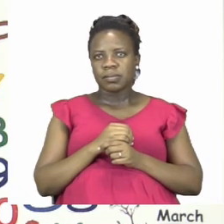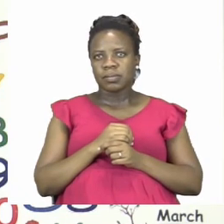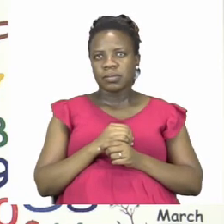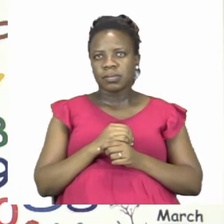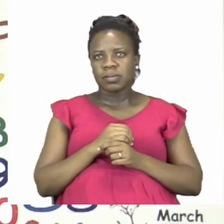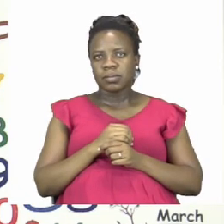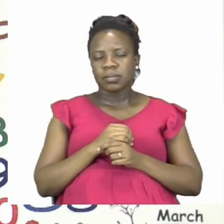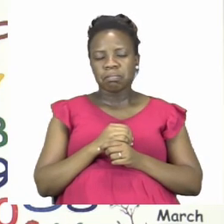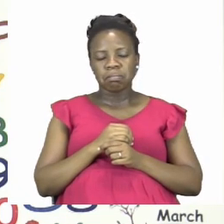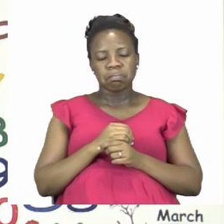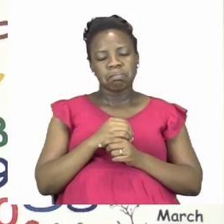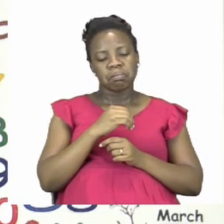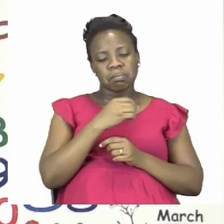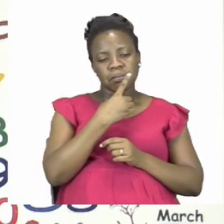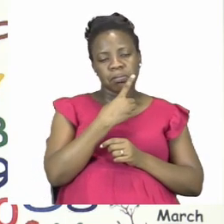15